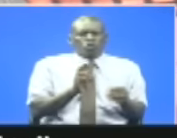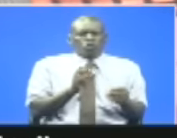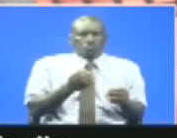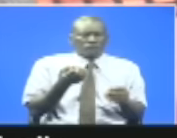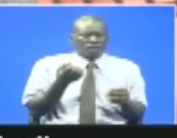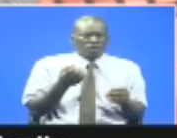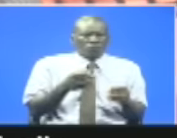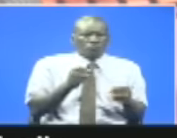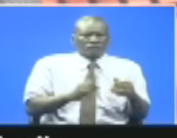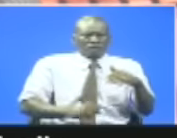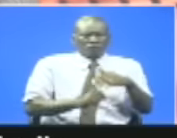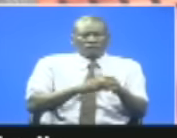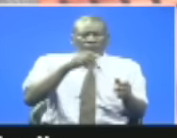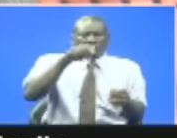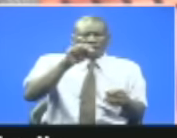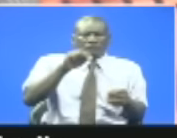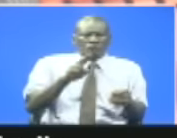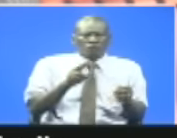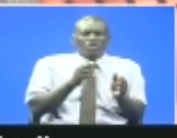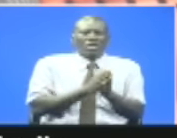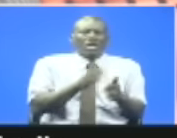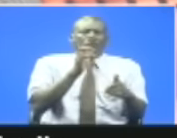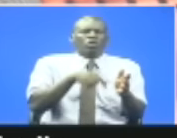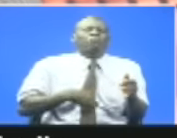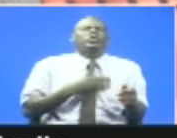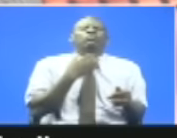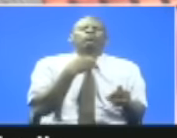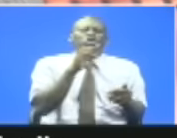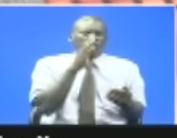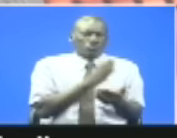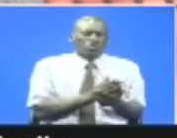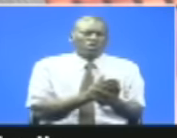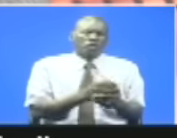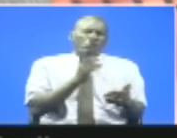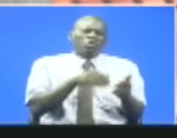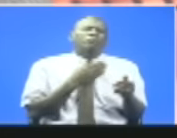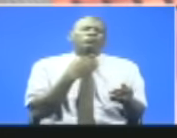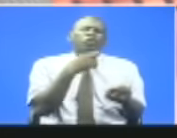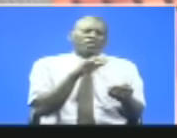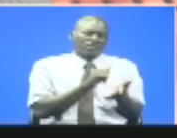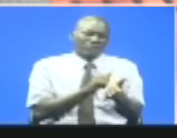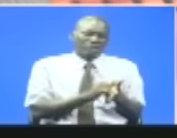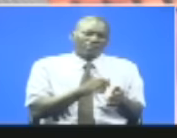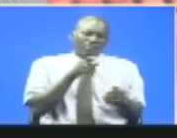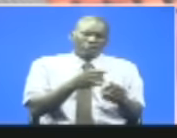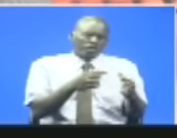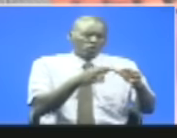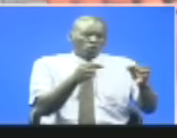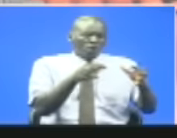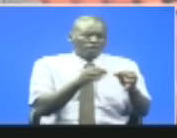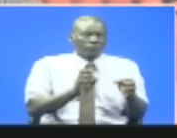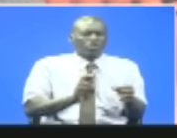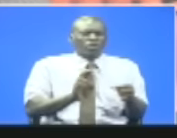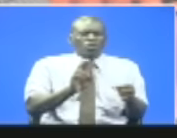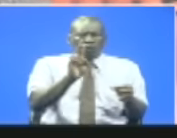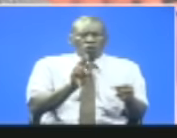of PNU. And what I want to say really essentially is that these utterances are not